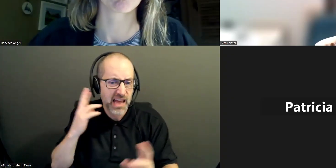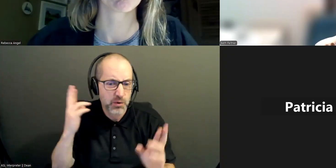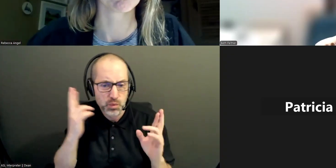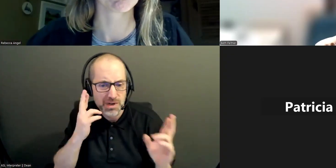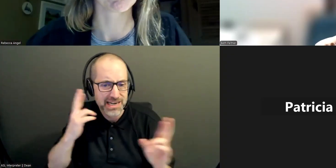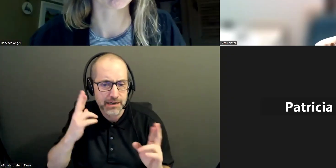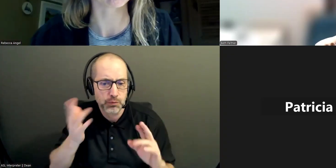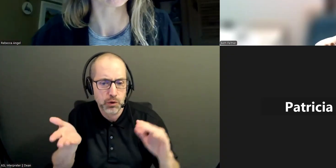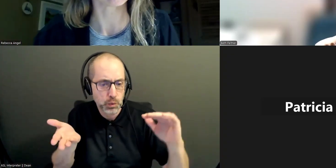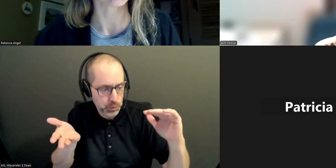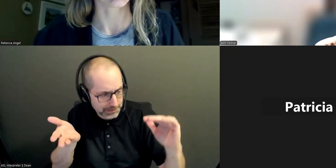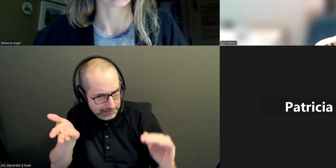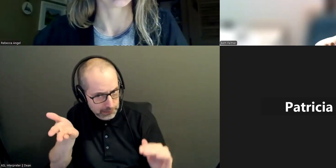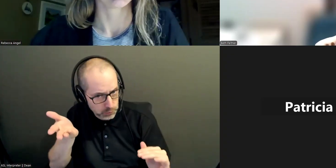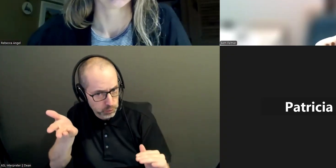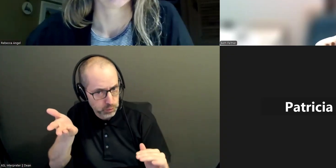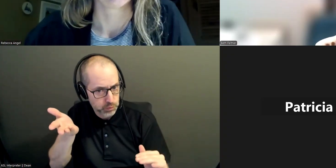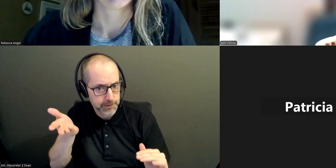softer.